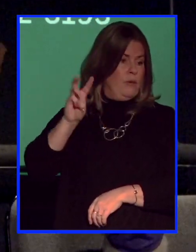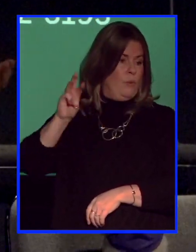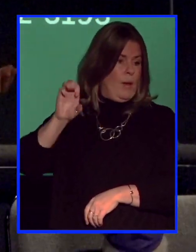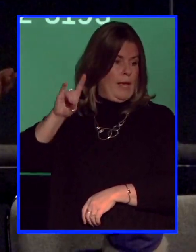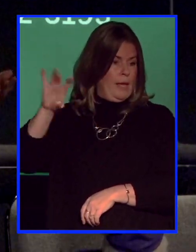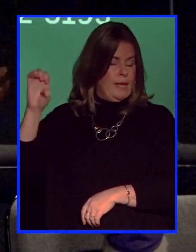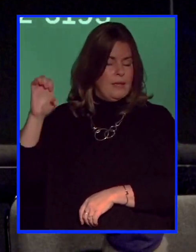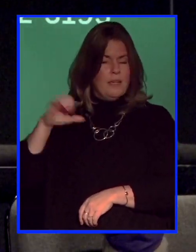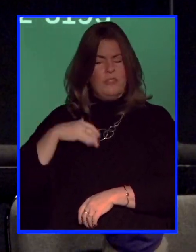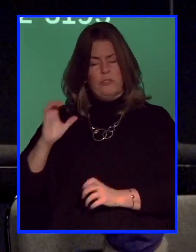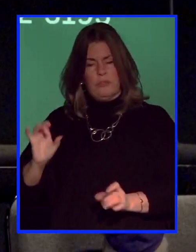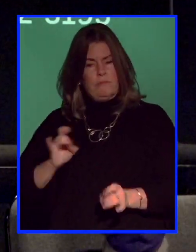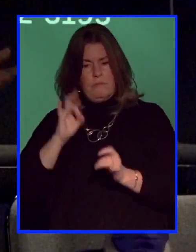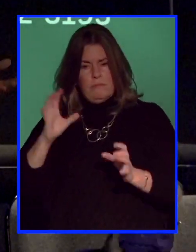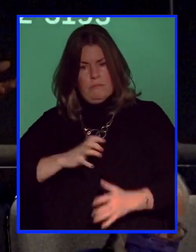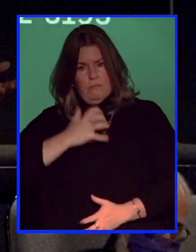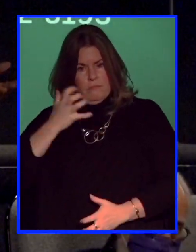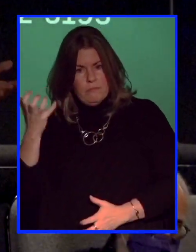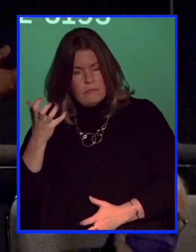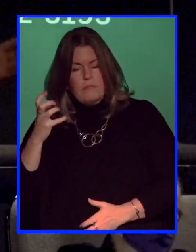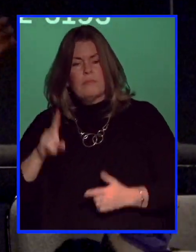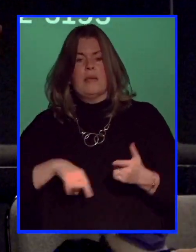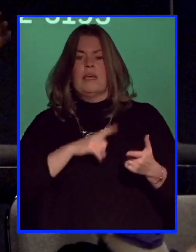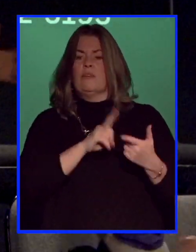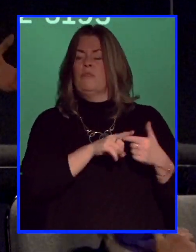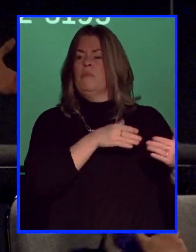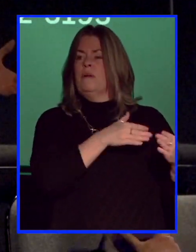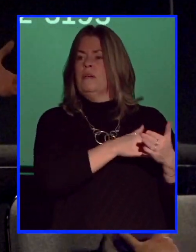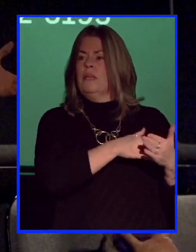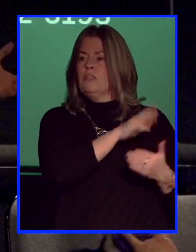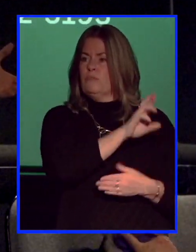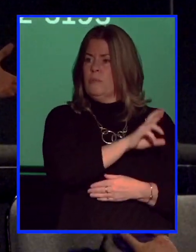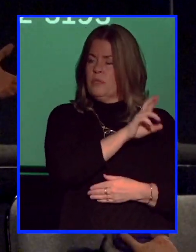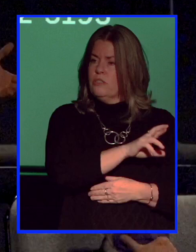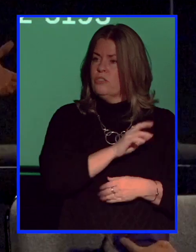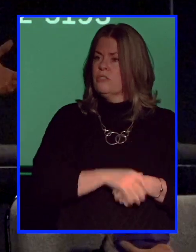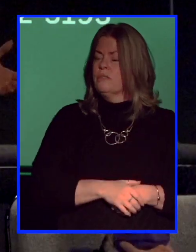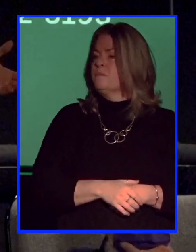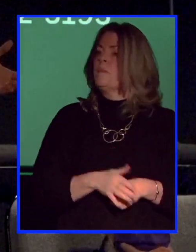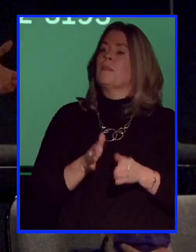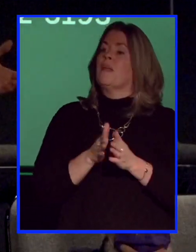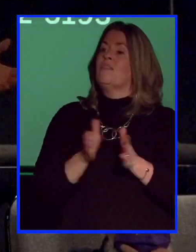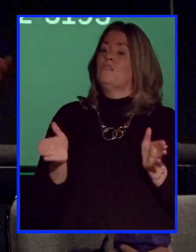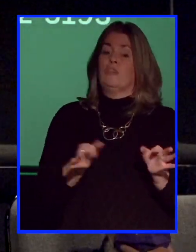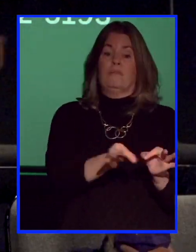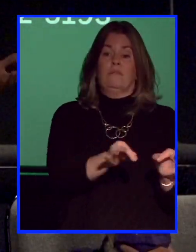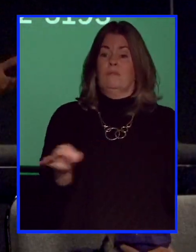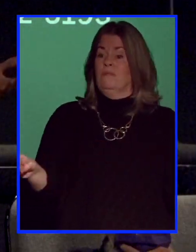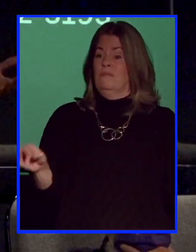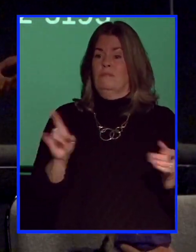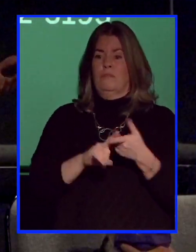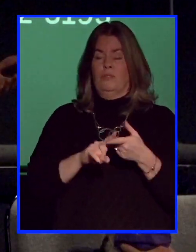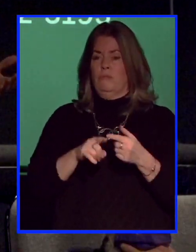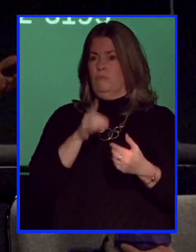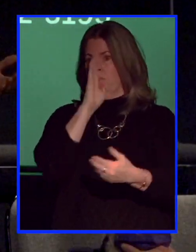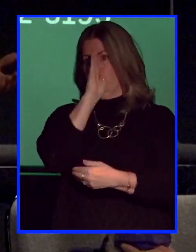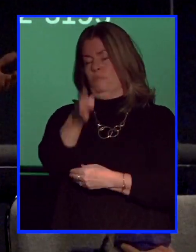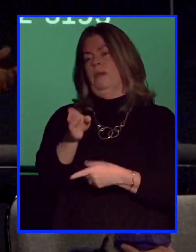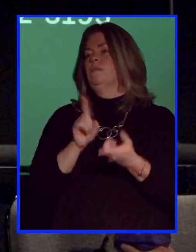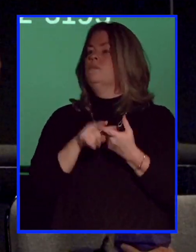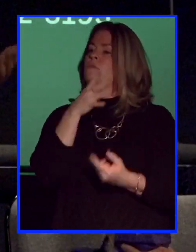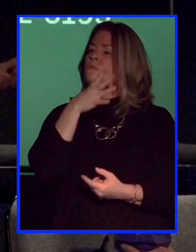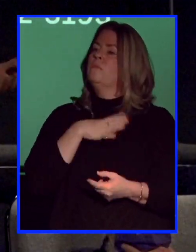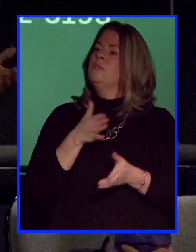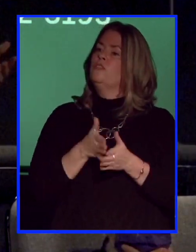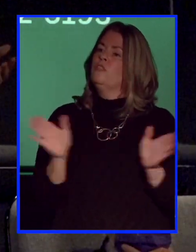towards the Republican Party about that, and the general sentiment that it made to women in general about how